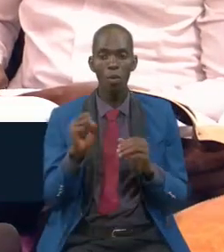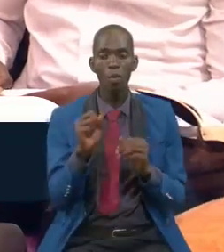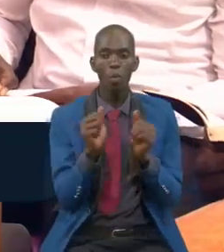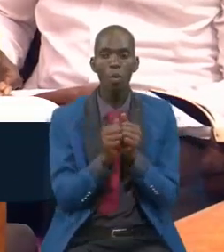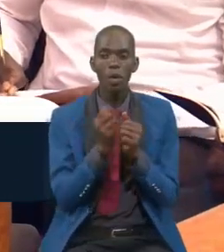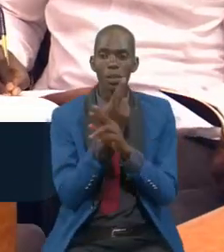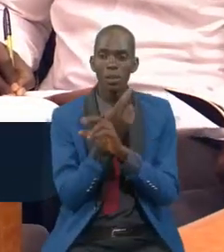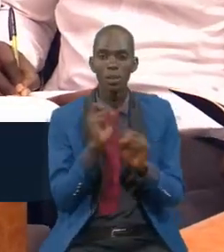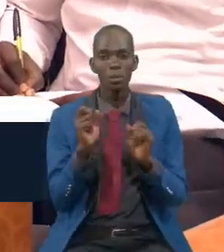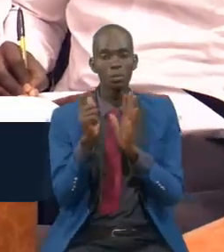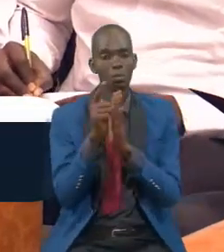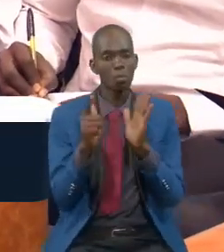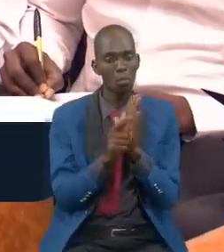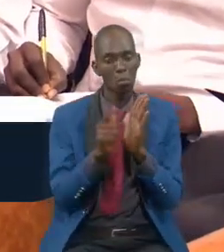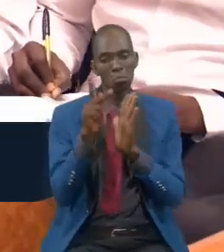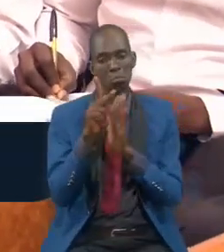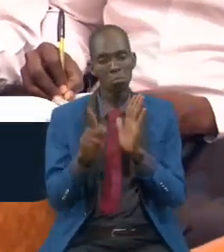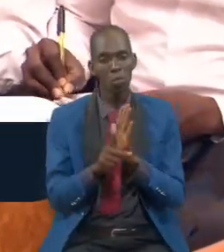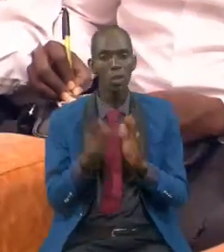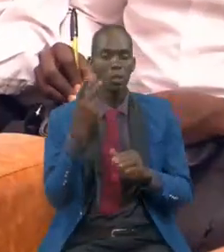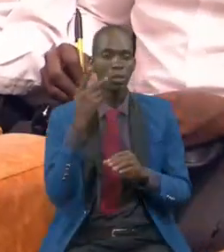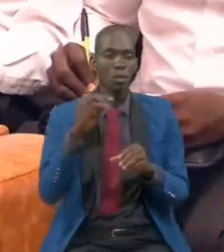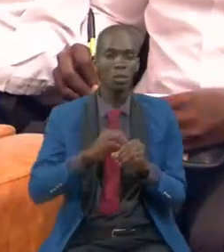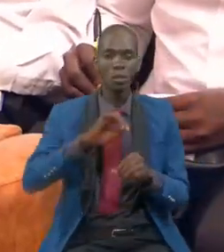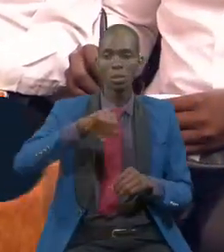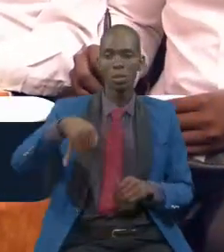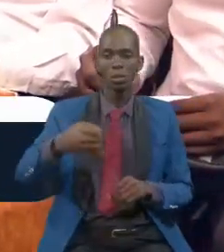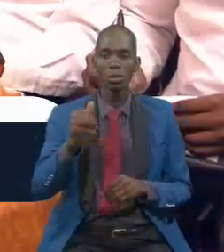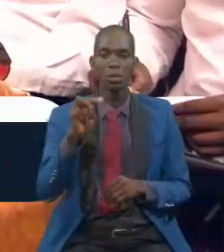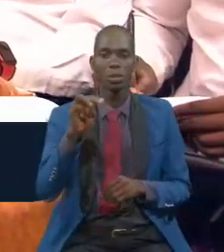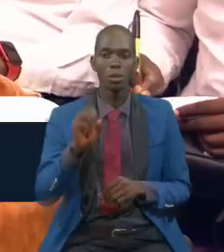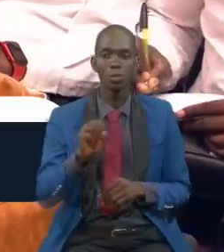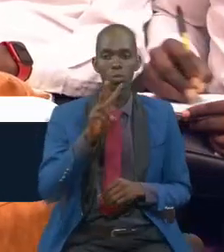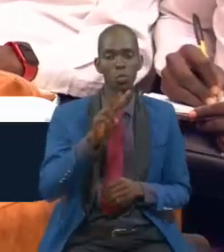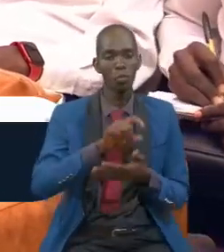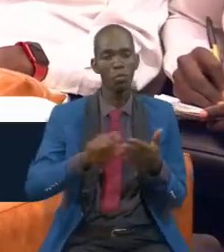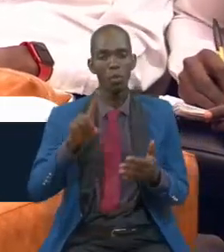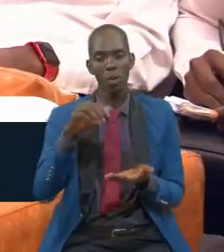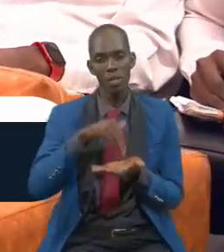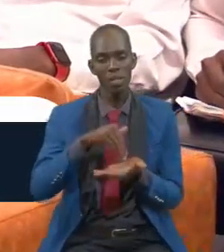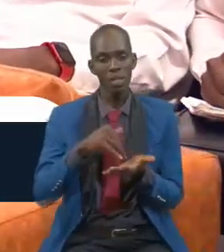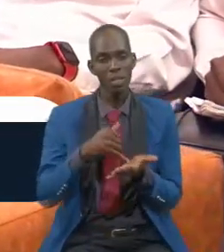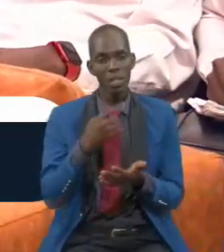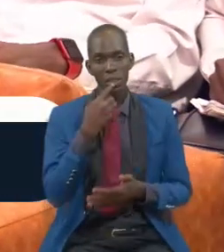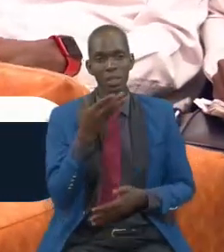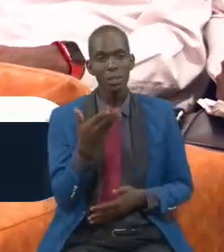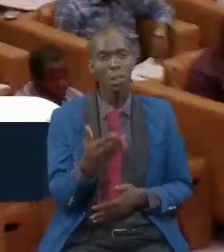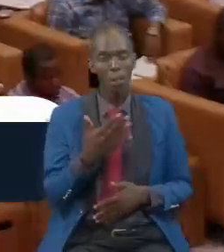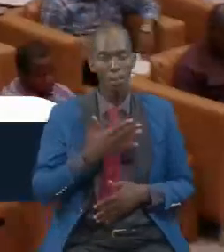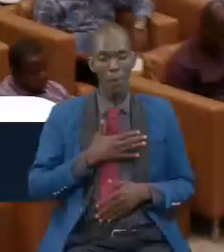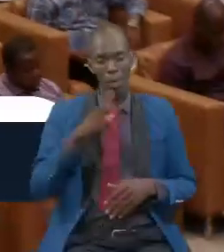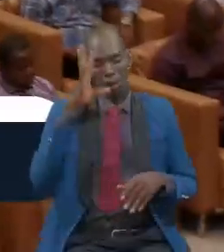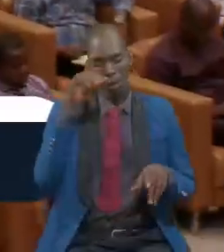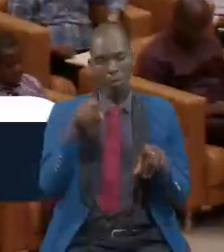Redemptive prcess look at that James chapter 2 again verse one it says my